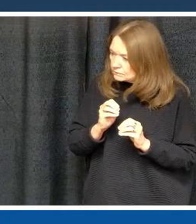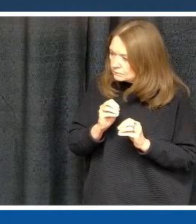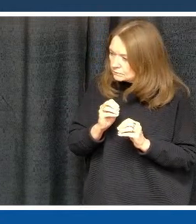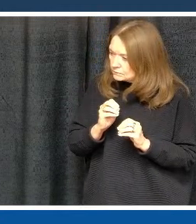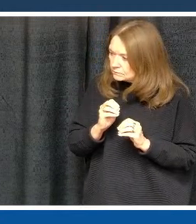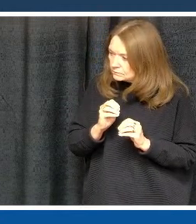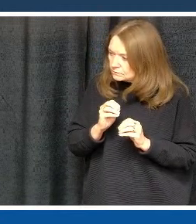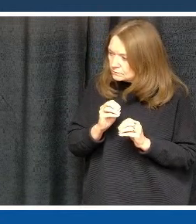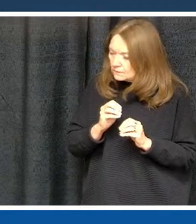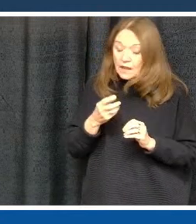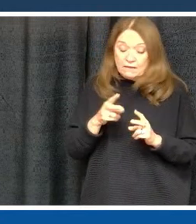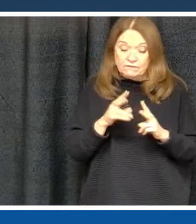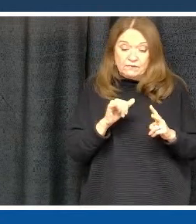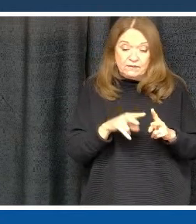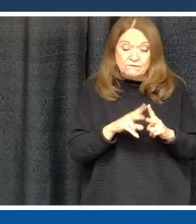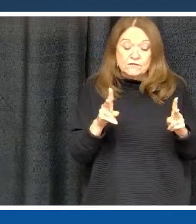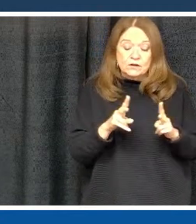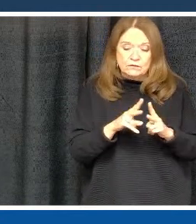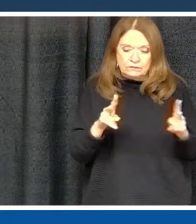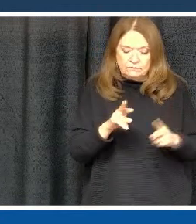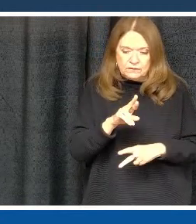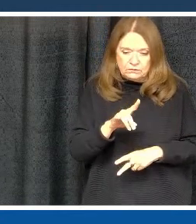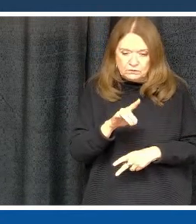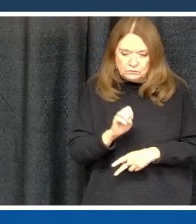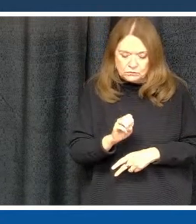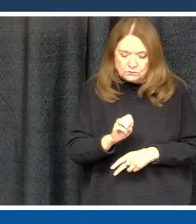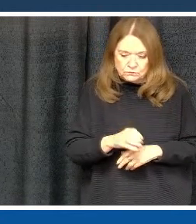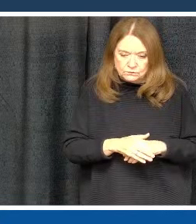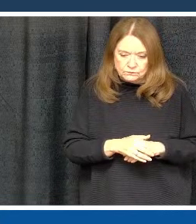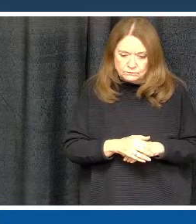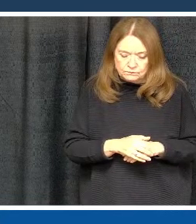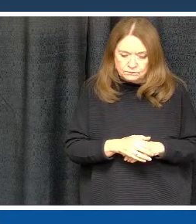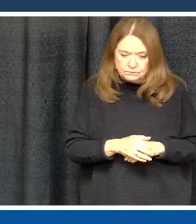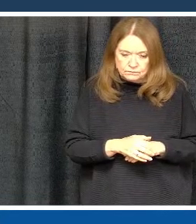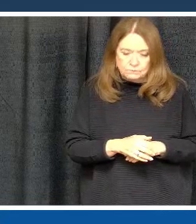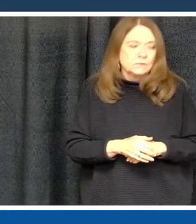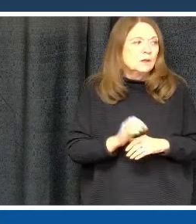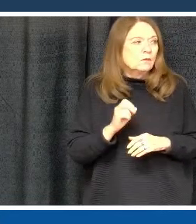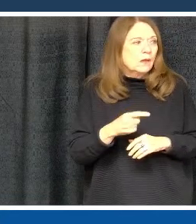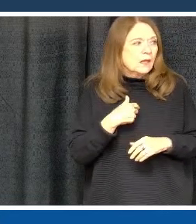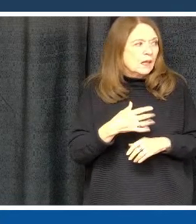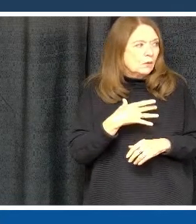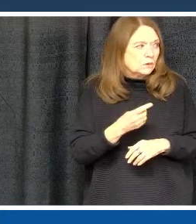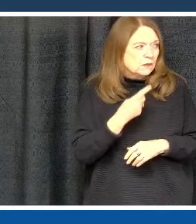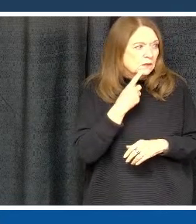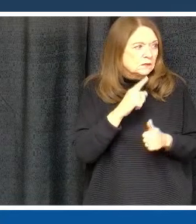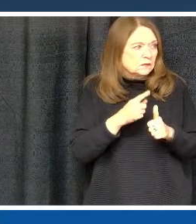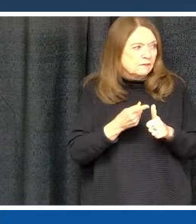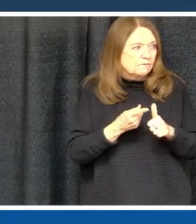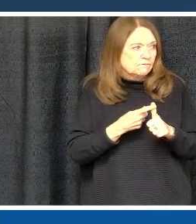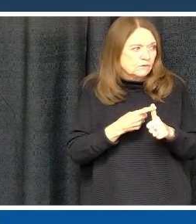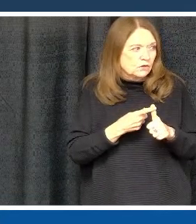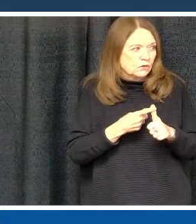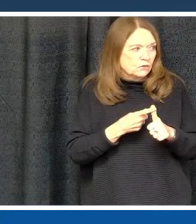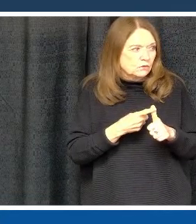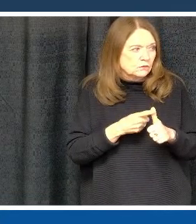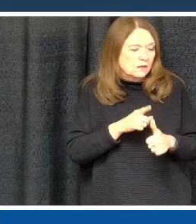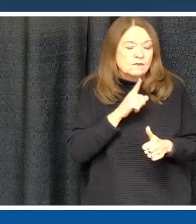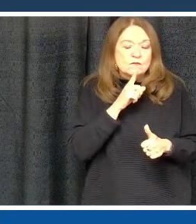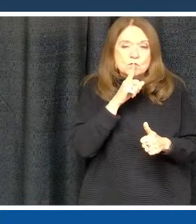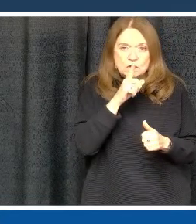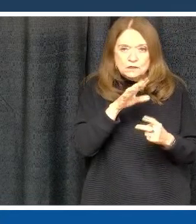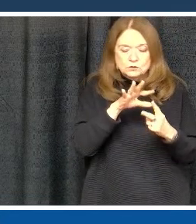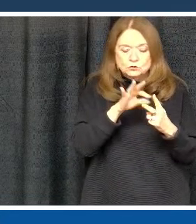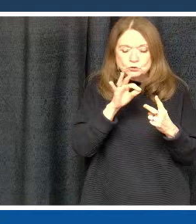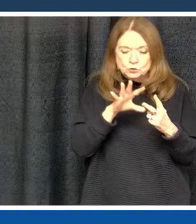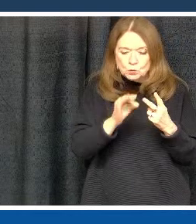All right, let's move on. All right. Councilperson Reynolds, you have the floor. Yes, I would like to say first that there is choice within